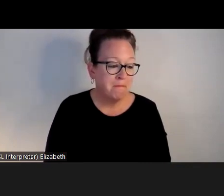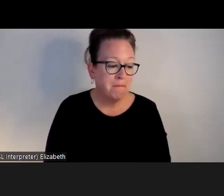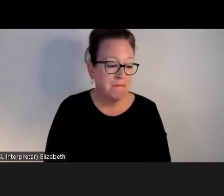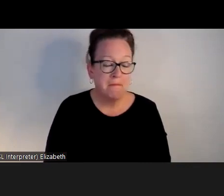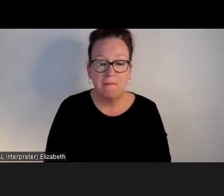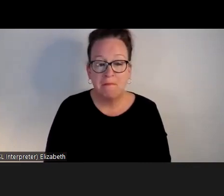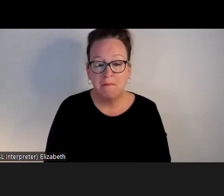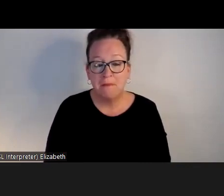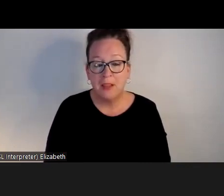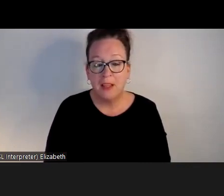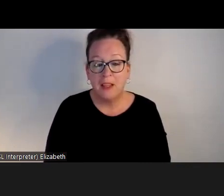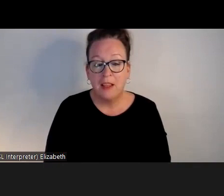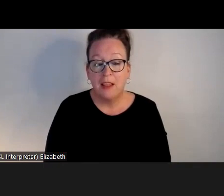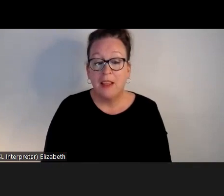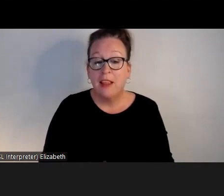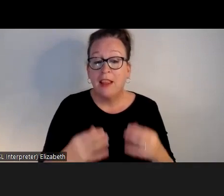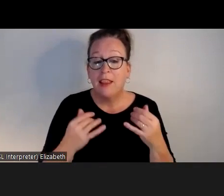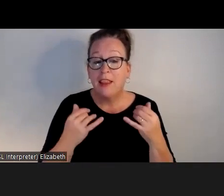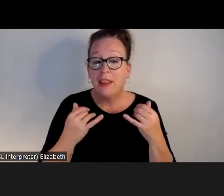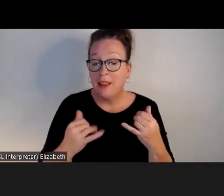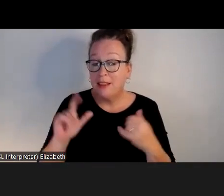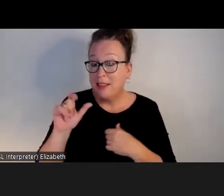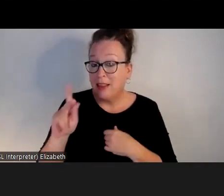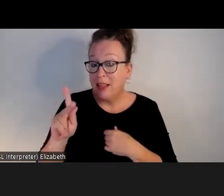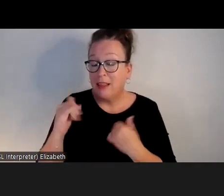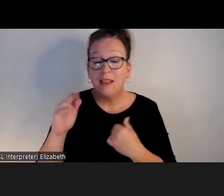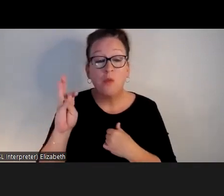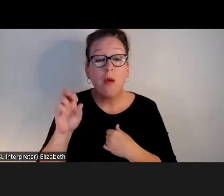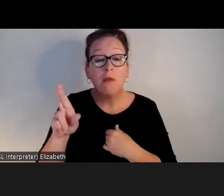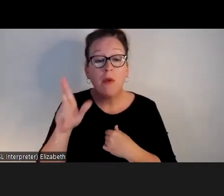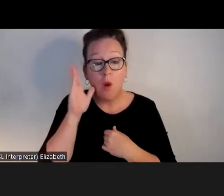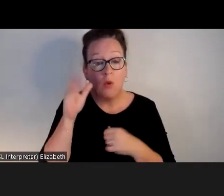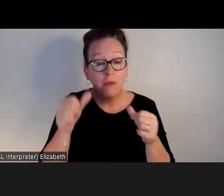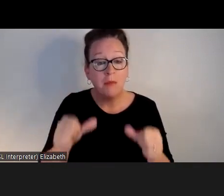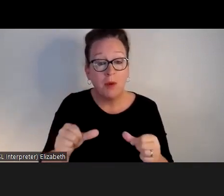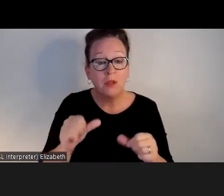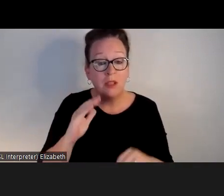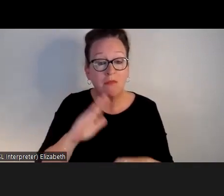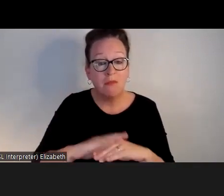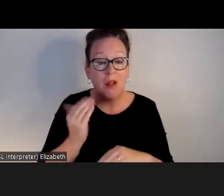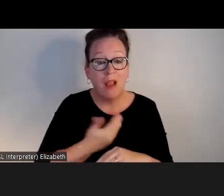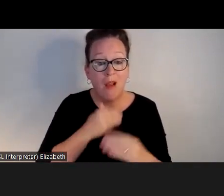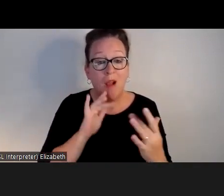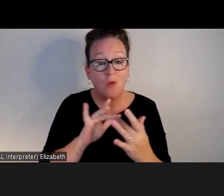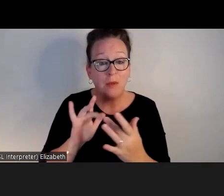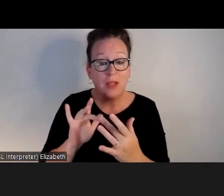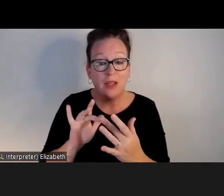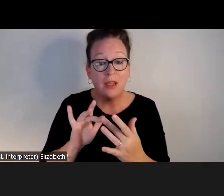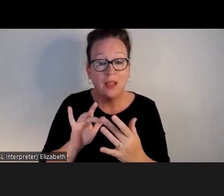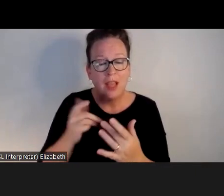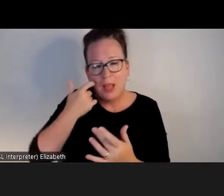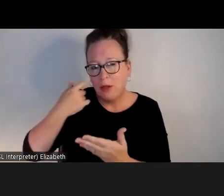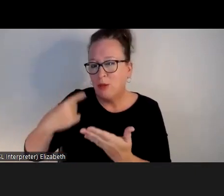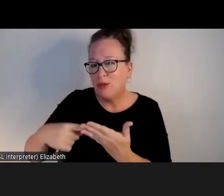And this webinar will be posted on our website. And we were just talking